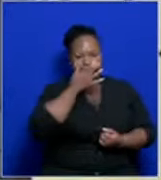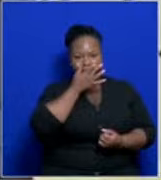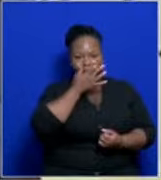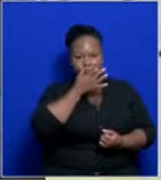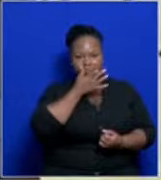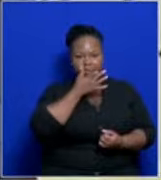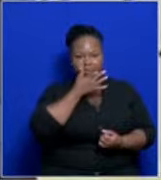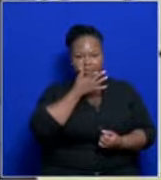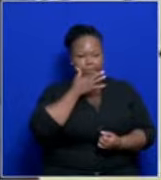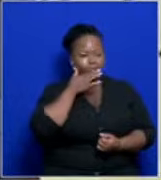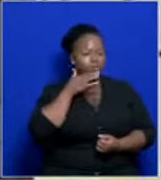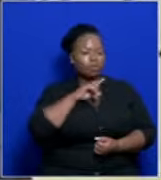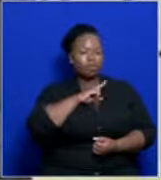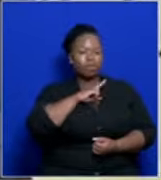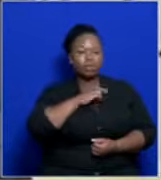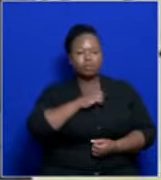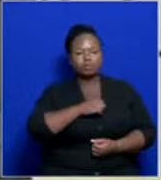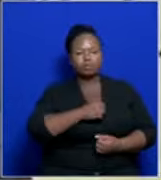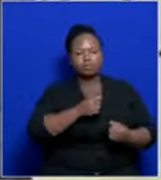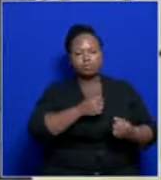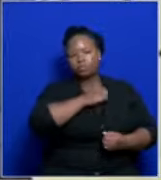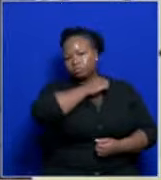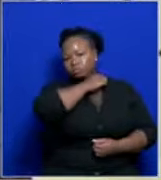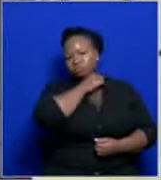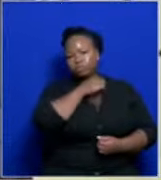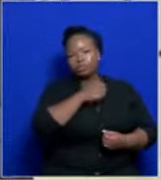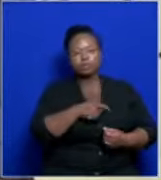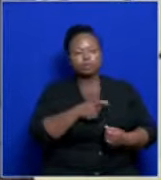robbery with aggravating circumstances,